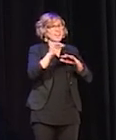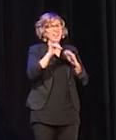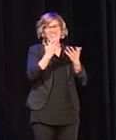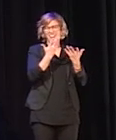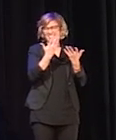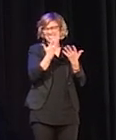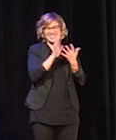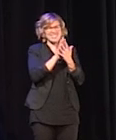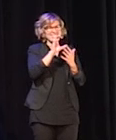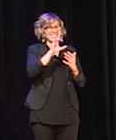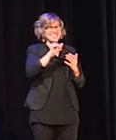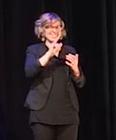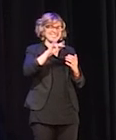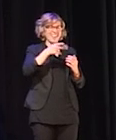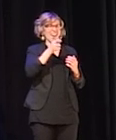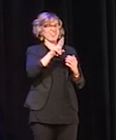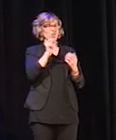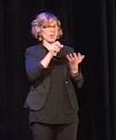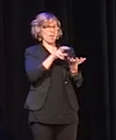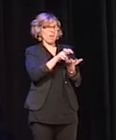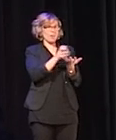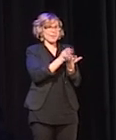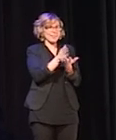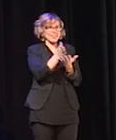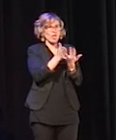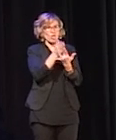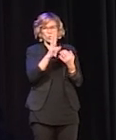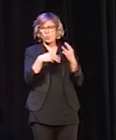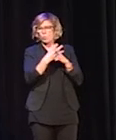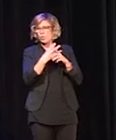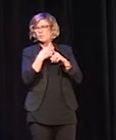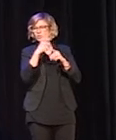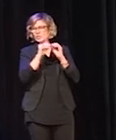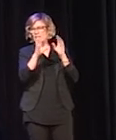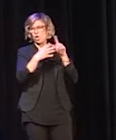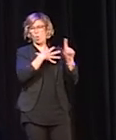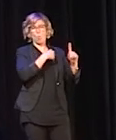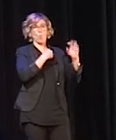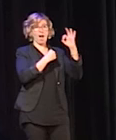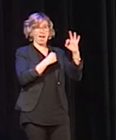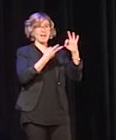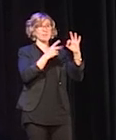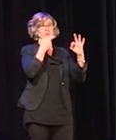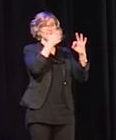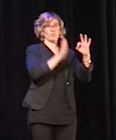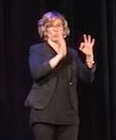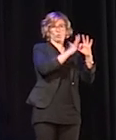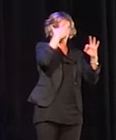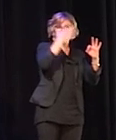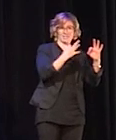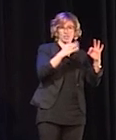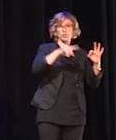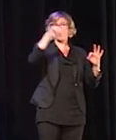go through and travel through this kind of crazy world. So just to be clear, white is the viewer's decision and black is where they